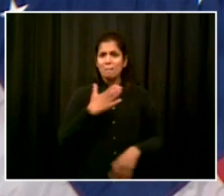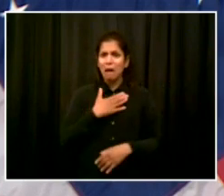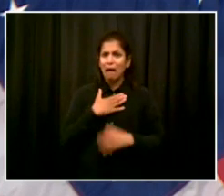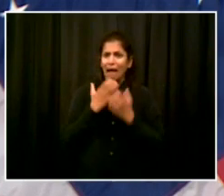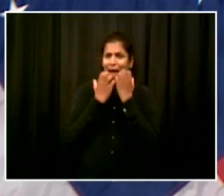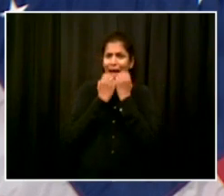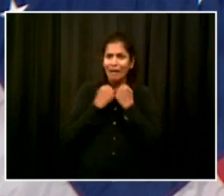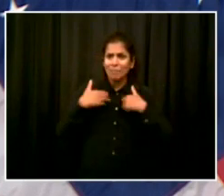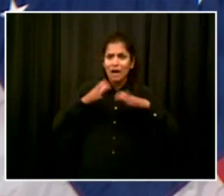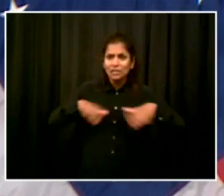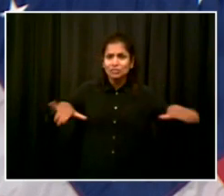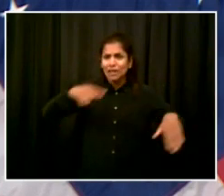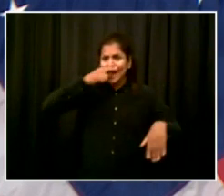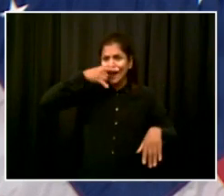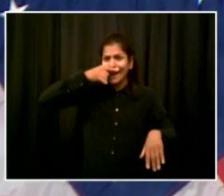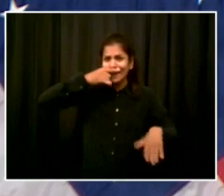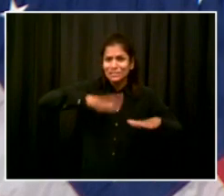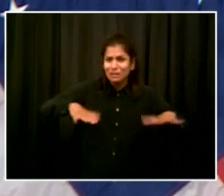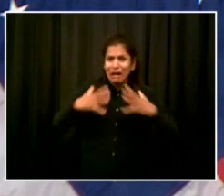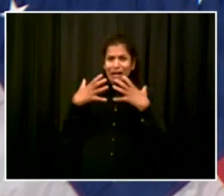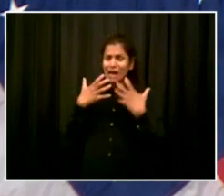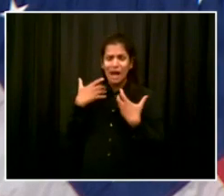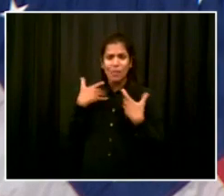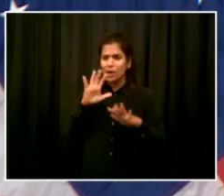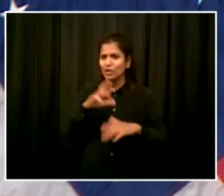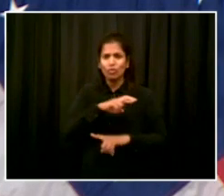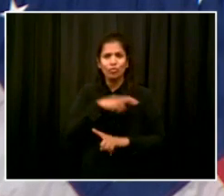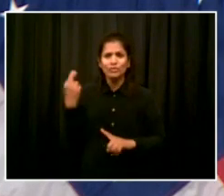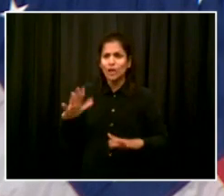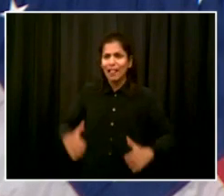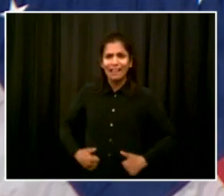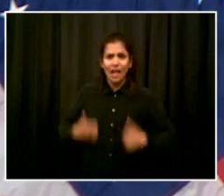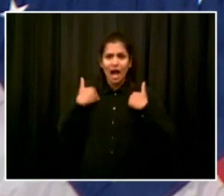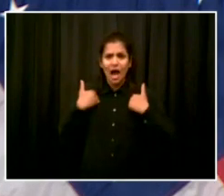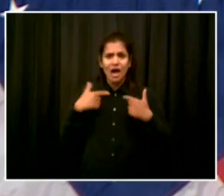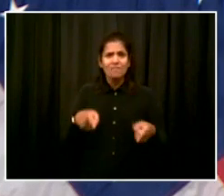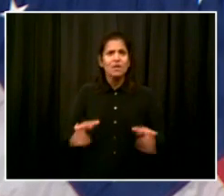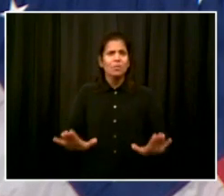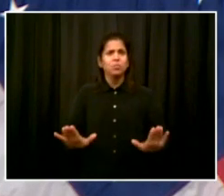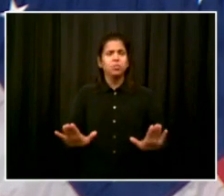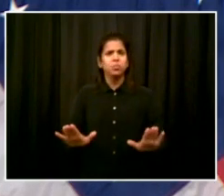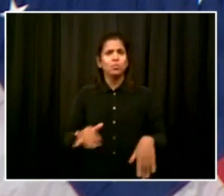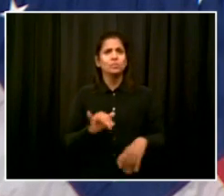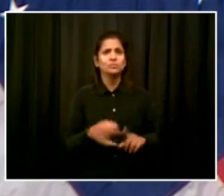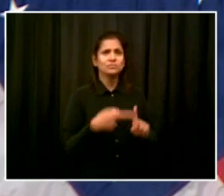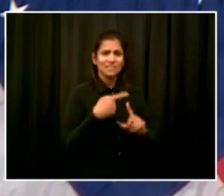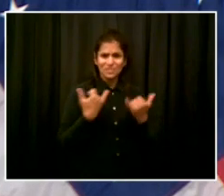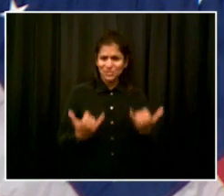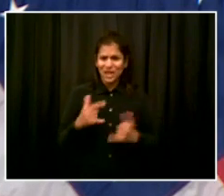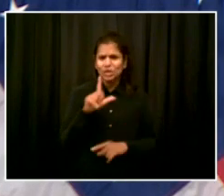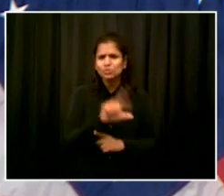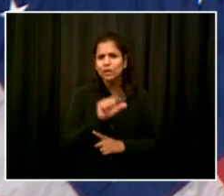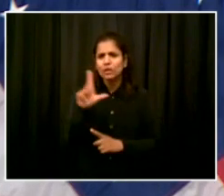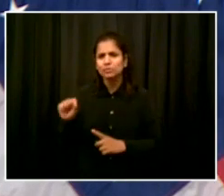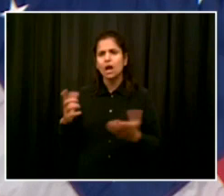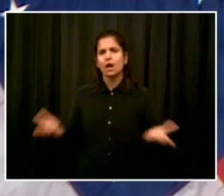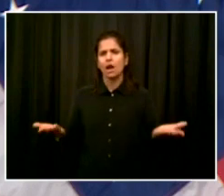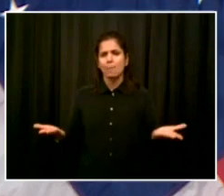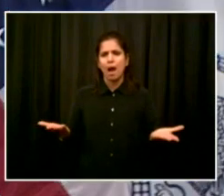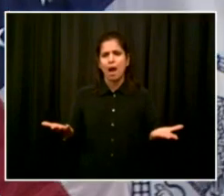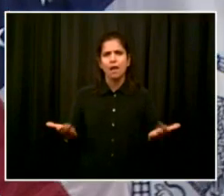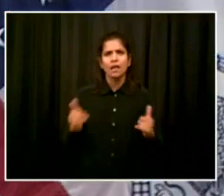risk here where the courts are not fully operating. This is 2020, and we should have better. Amen. Go